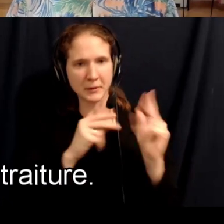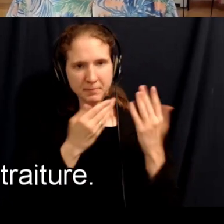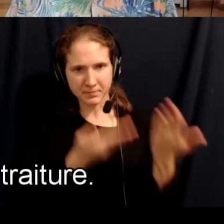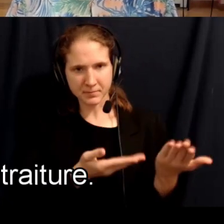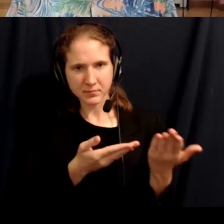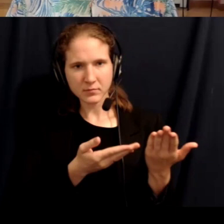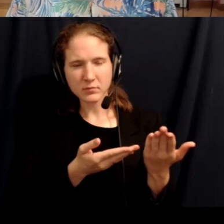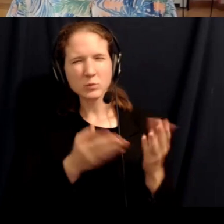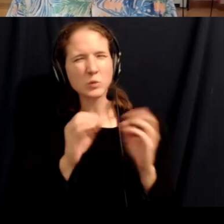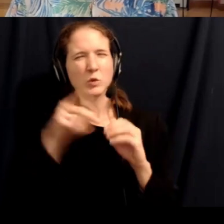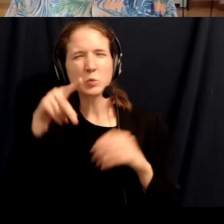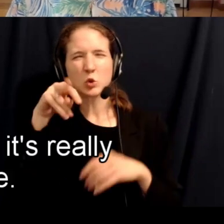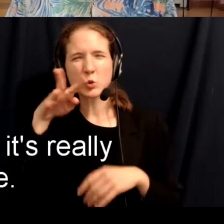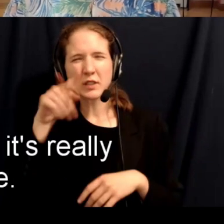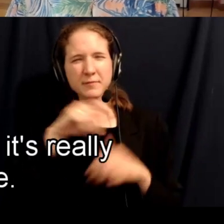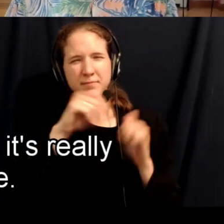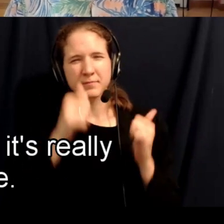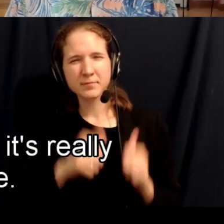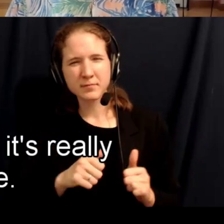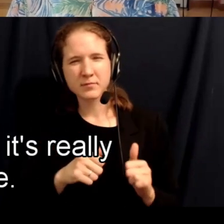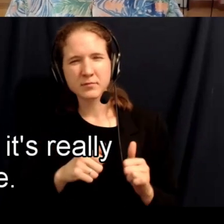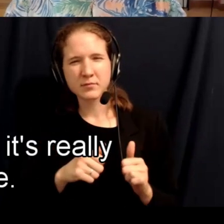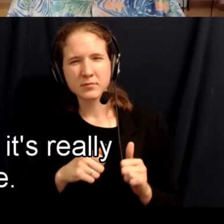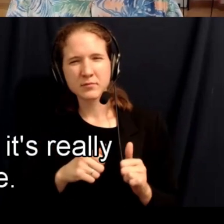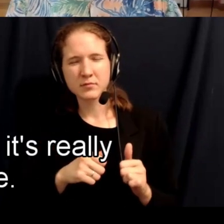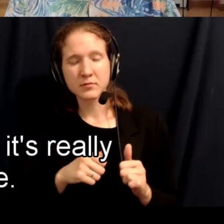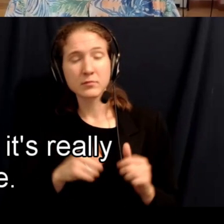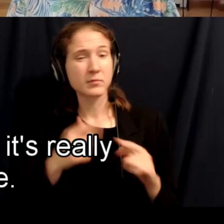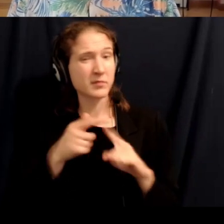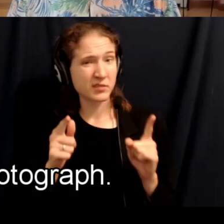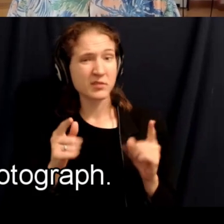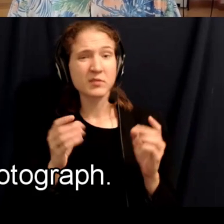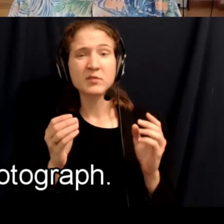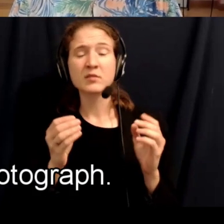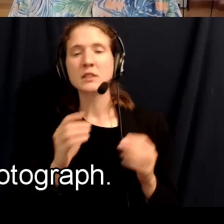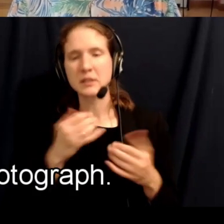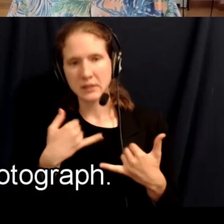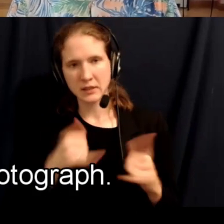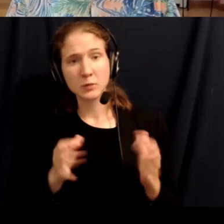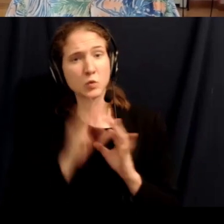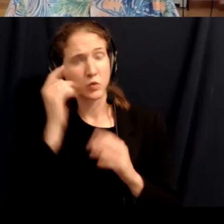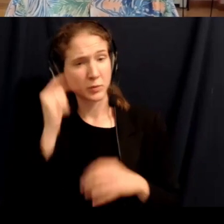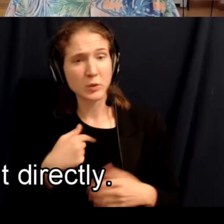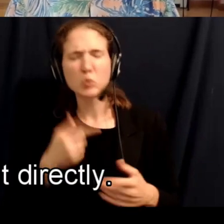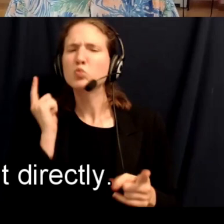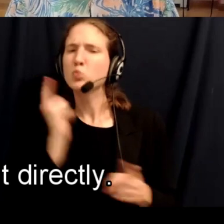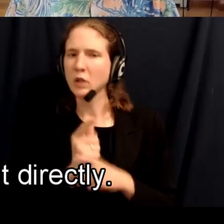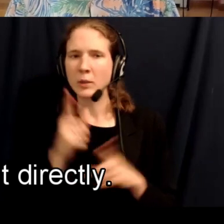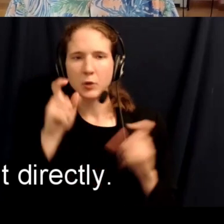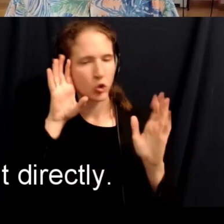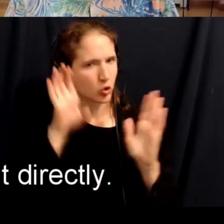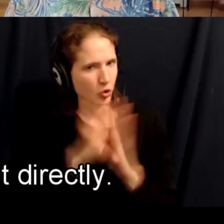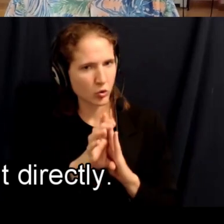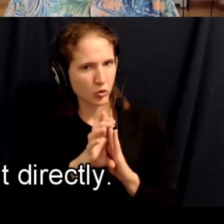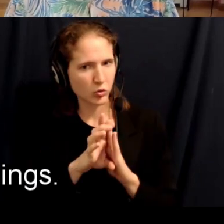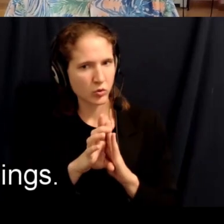more portraiture. Uh-huh. But even with that said, it's really important for me. It has to be the right photograph. Yeah. And I don't